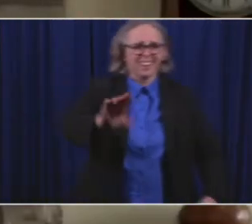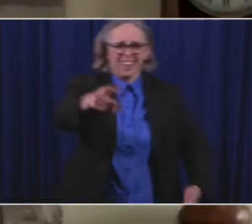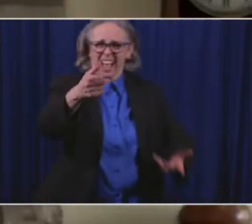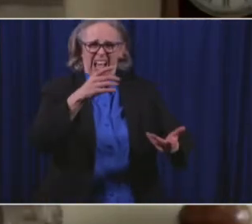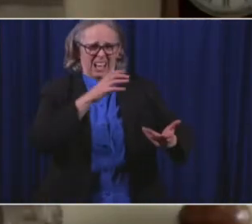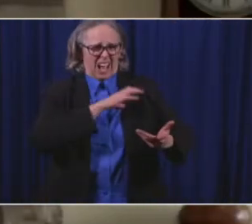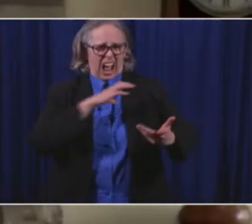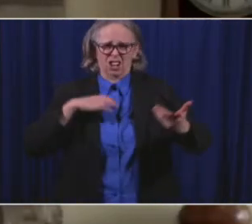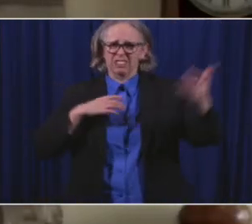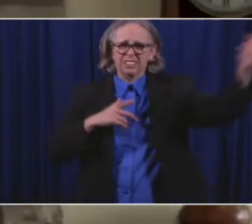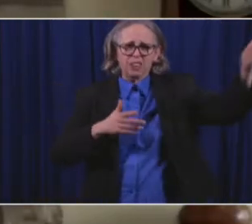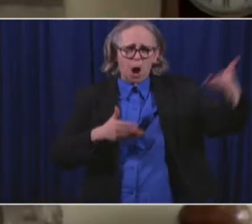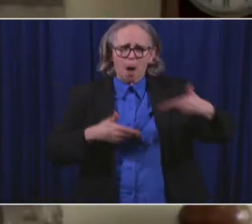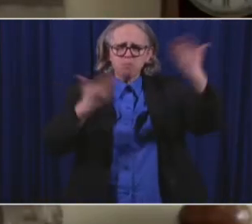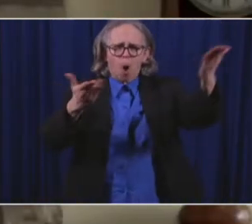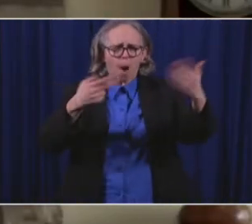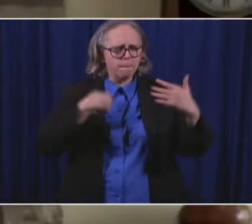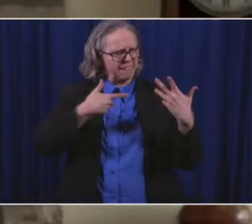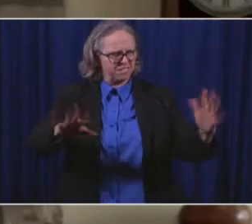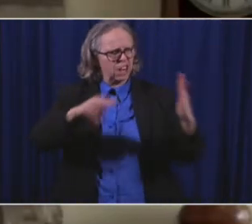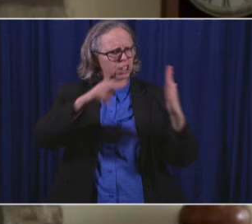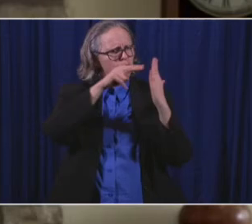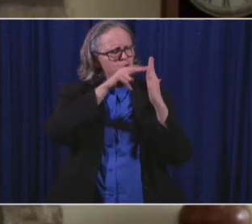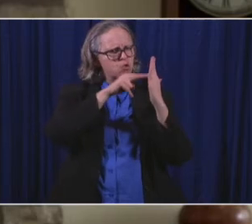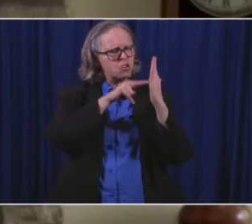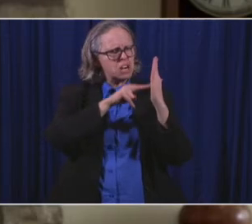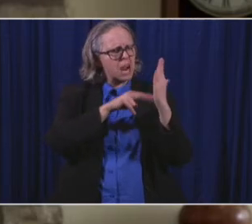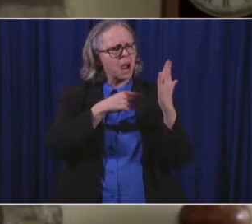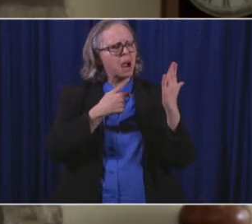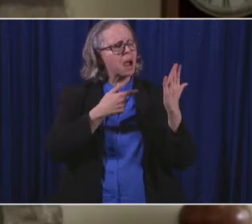proposal, but what I've seen, it looks good.